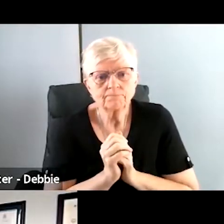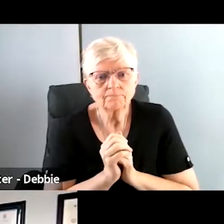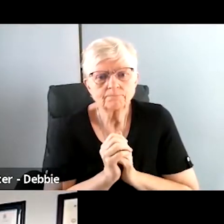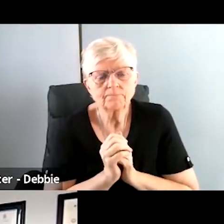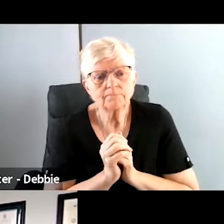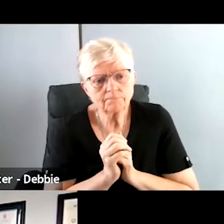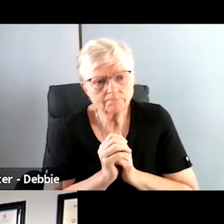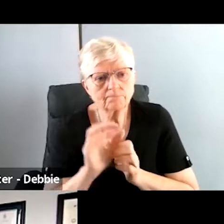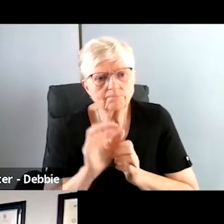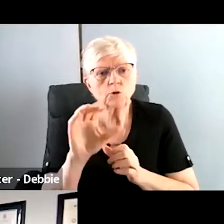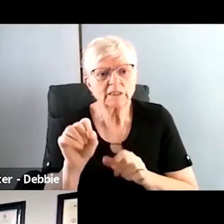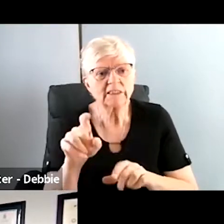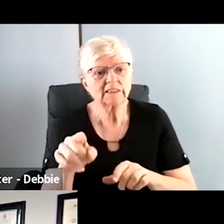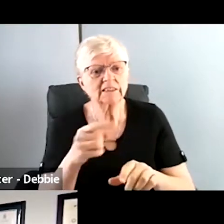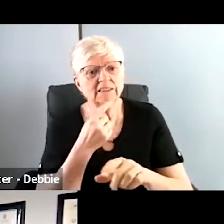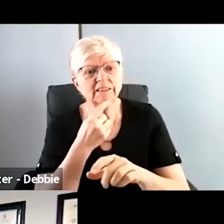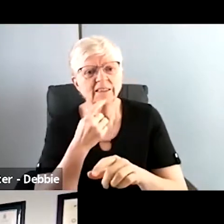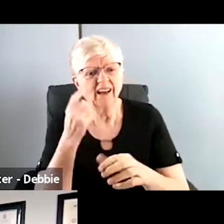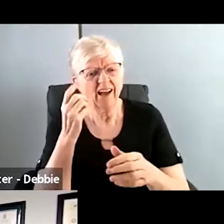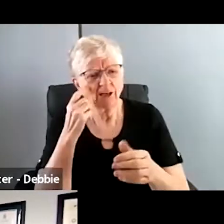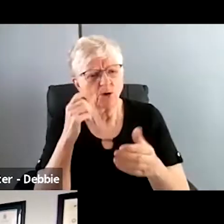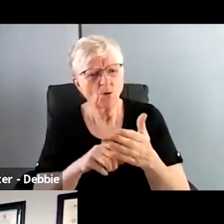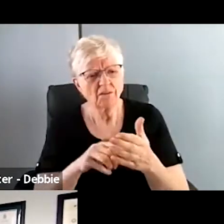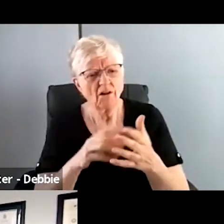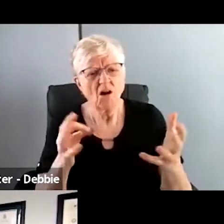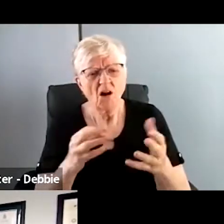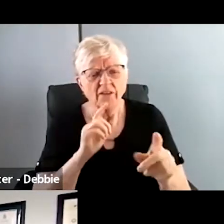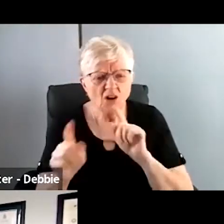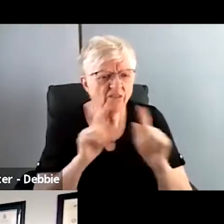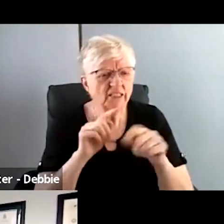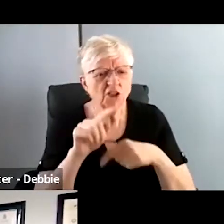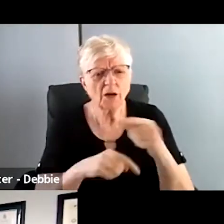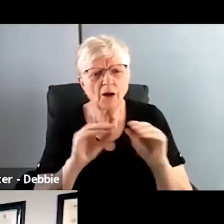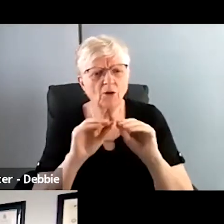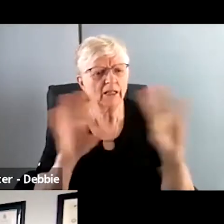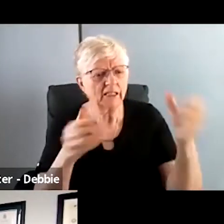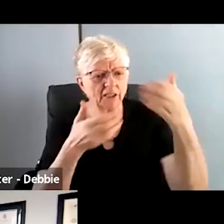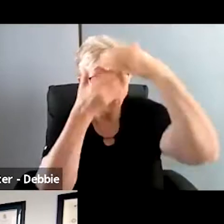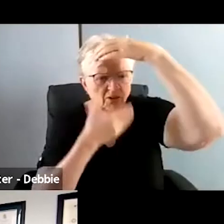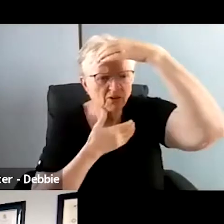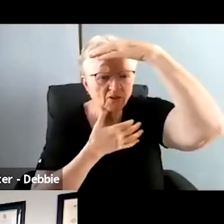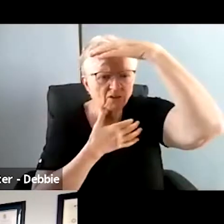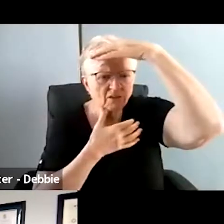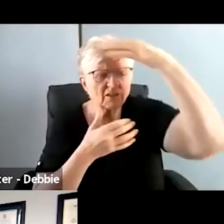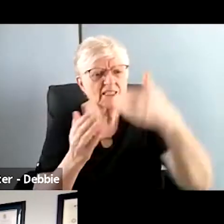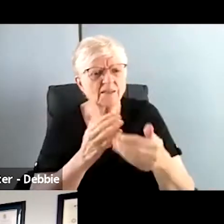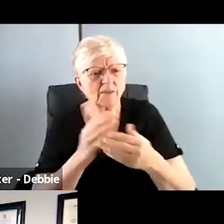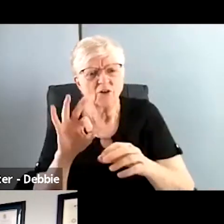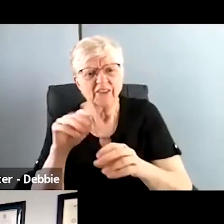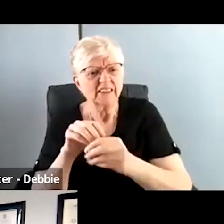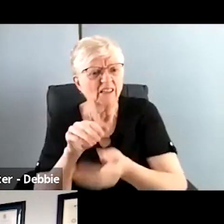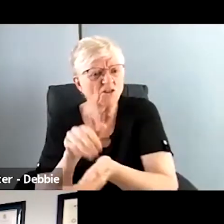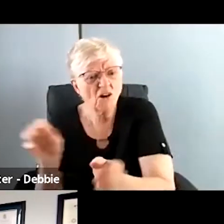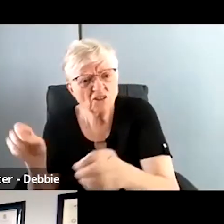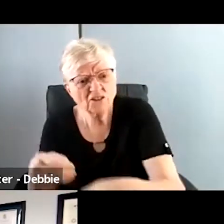I see a lot of conversation about the use of clear mask, whether it's in a healthcare facility or whether it's in a place where